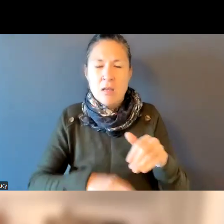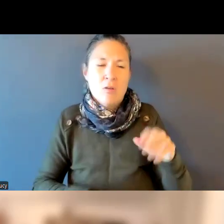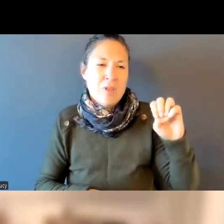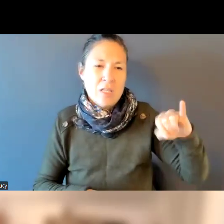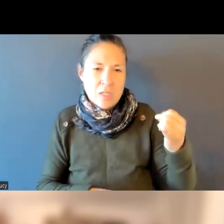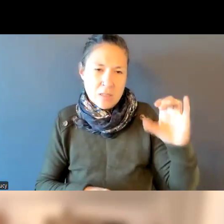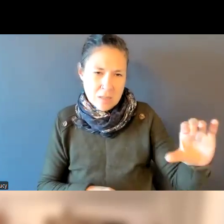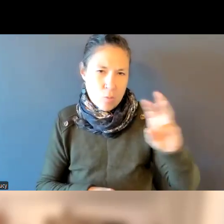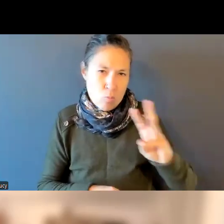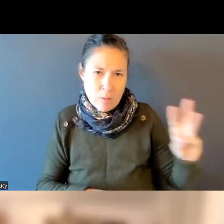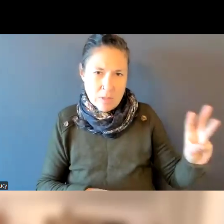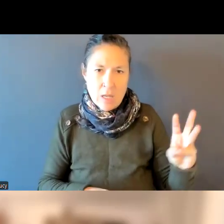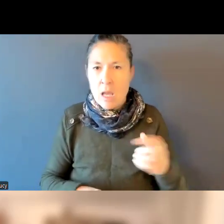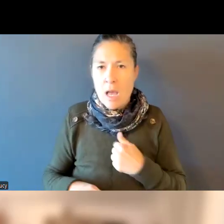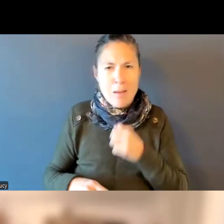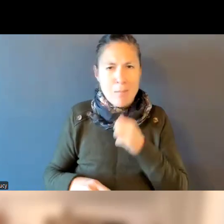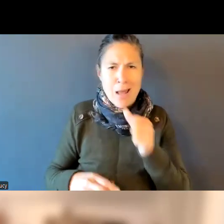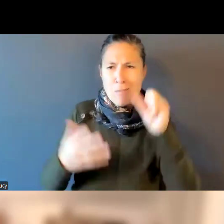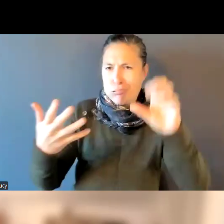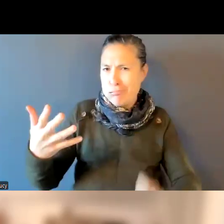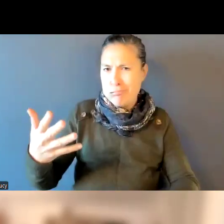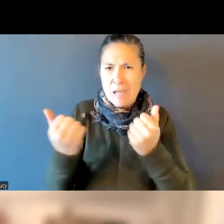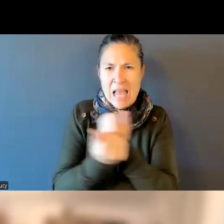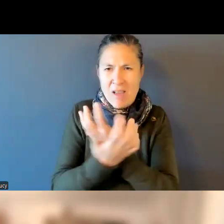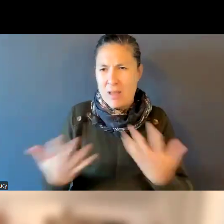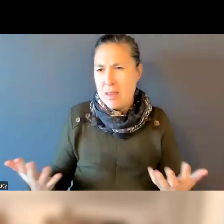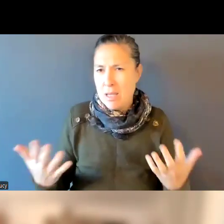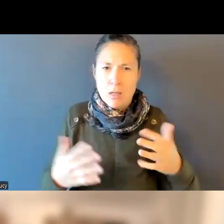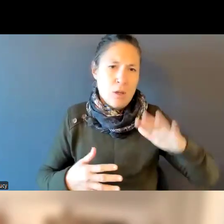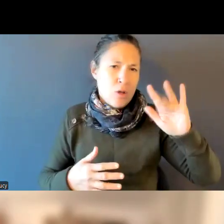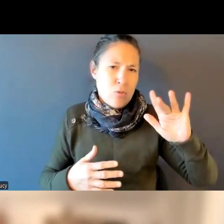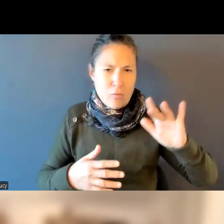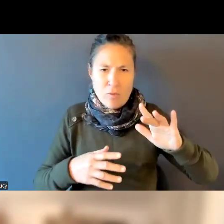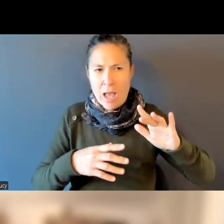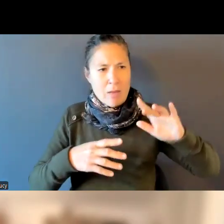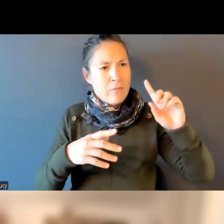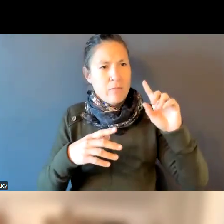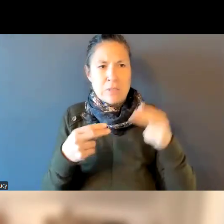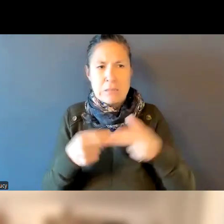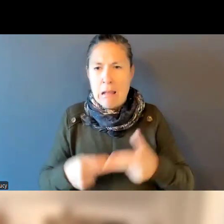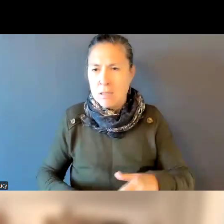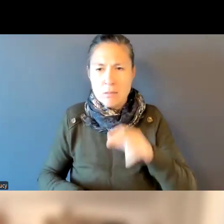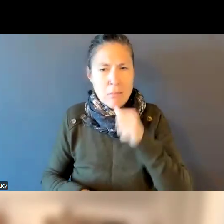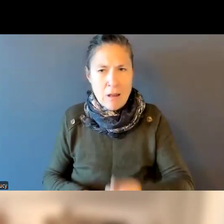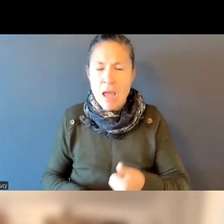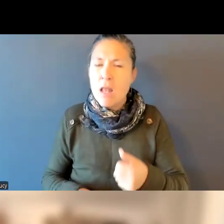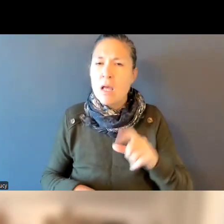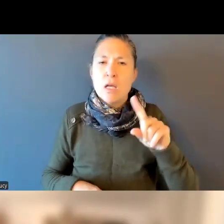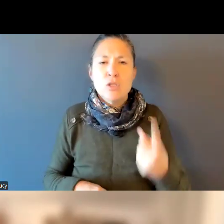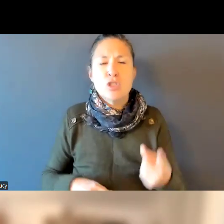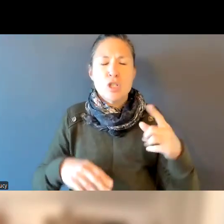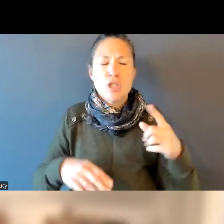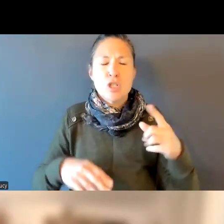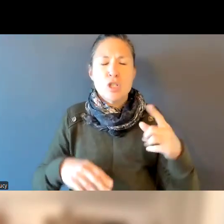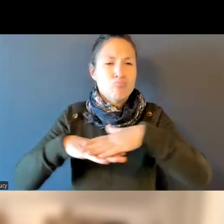And I won't be able to cover all 25 or so of the slides. I want to provide the context, the